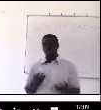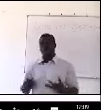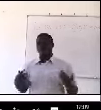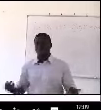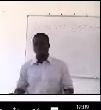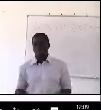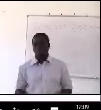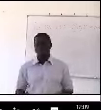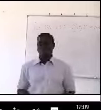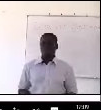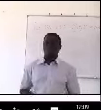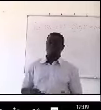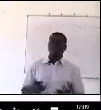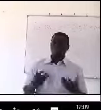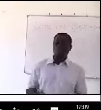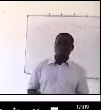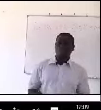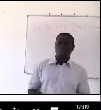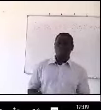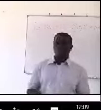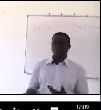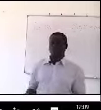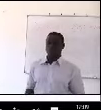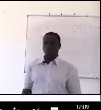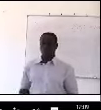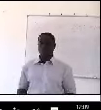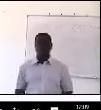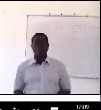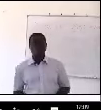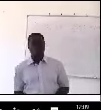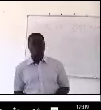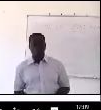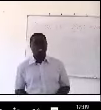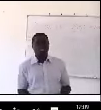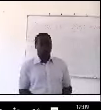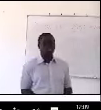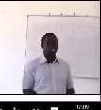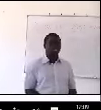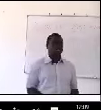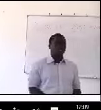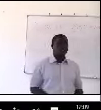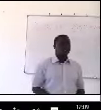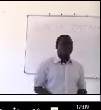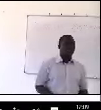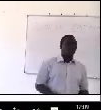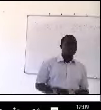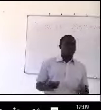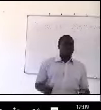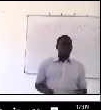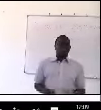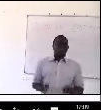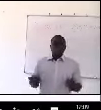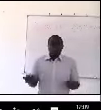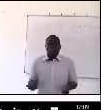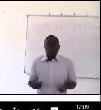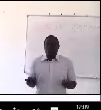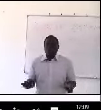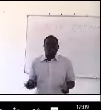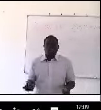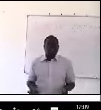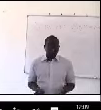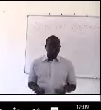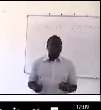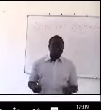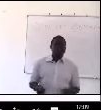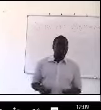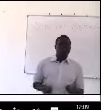Its response is controlled by the brain. Like eating, you can control your eating. Either you choose to eat or you don't choose to, you decide